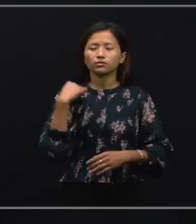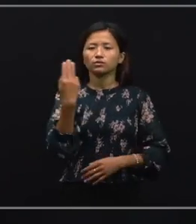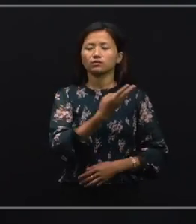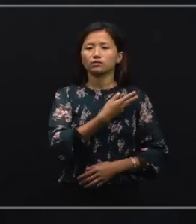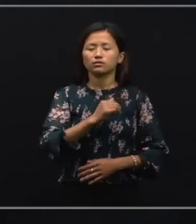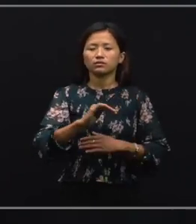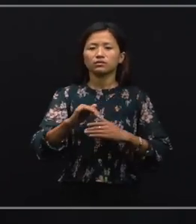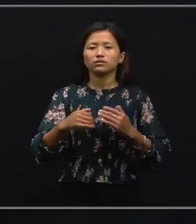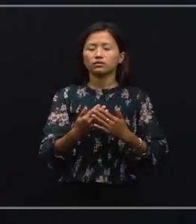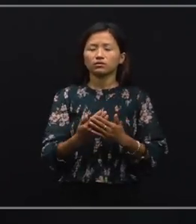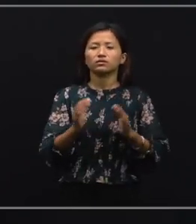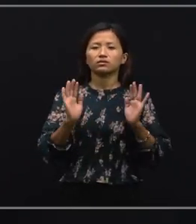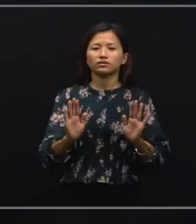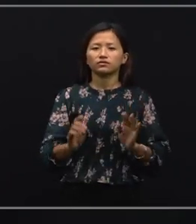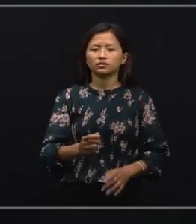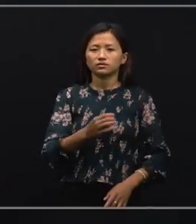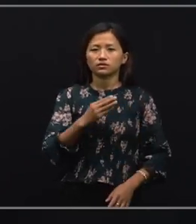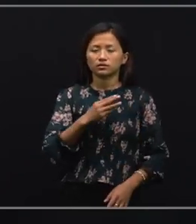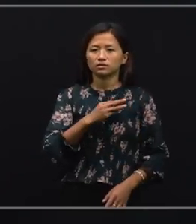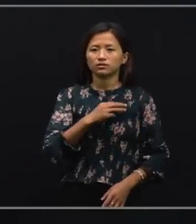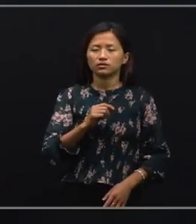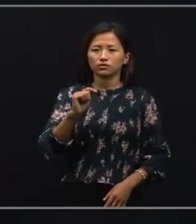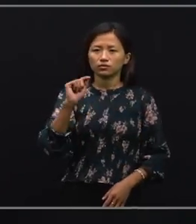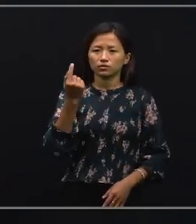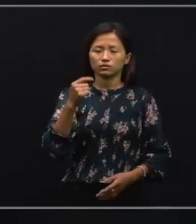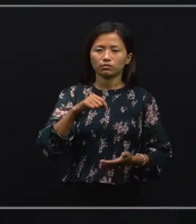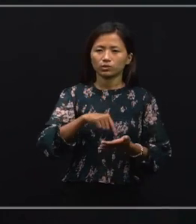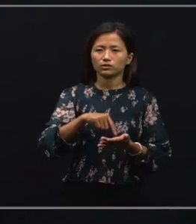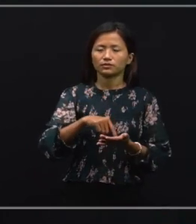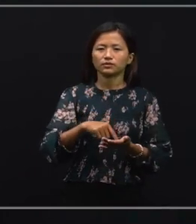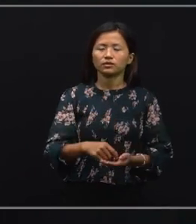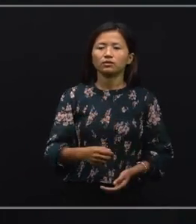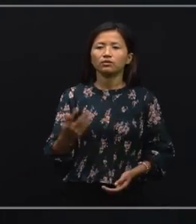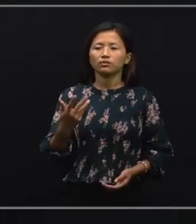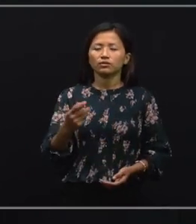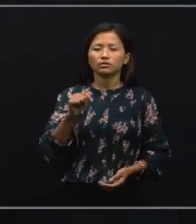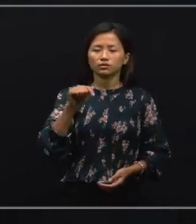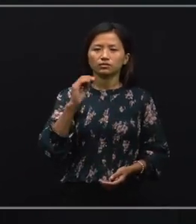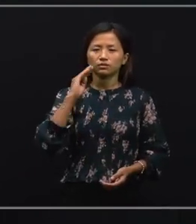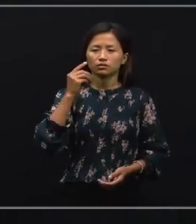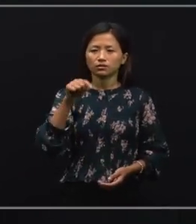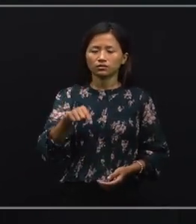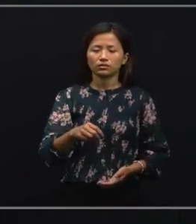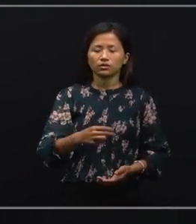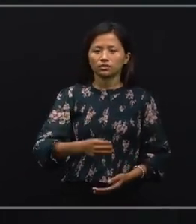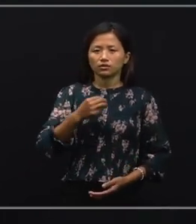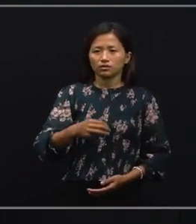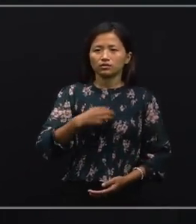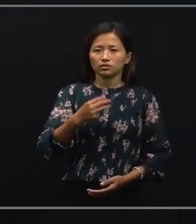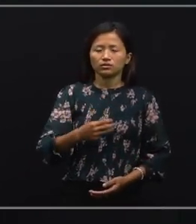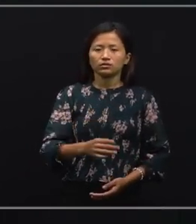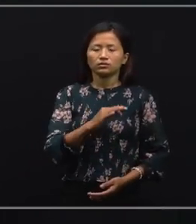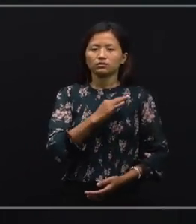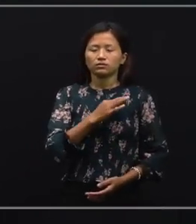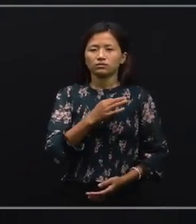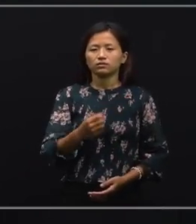all have felt scared at one point of time, right? When you know that you have done something against your parents' wishes.